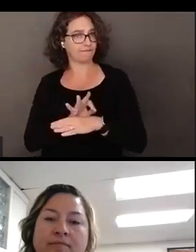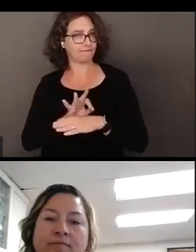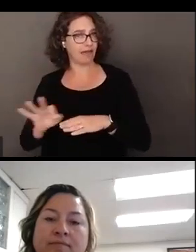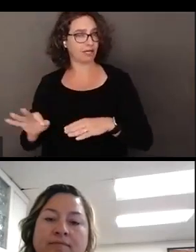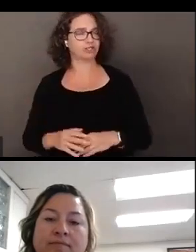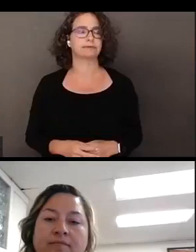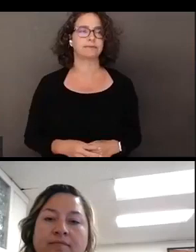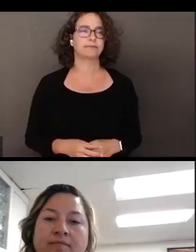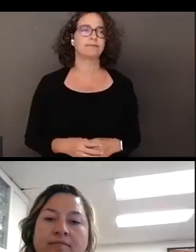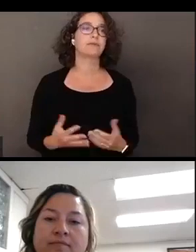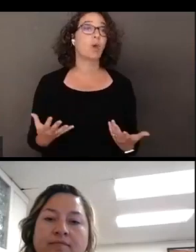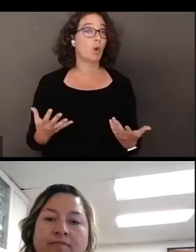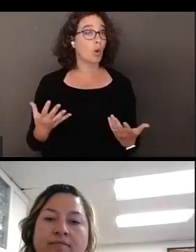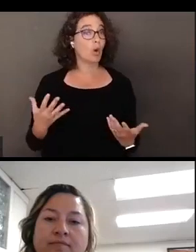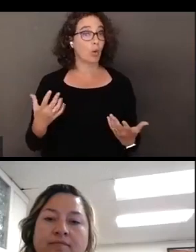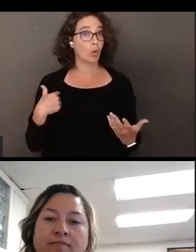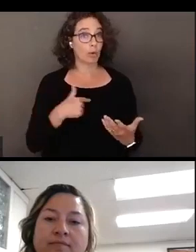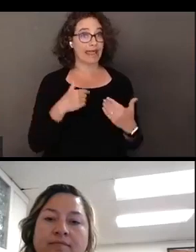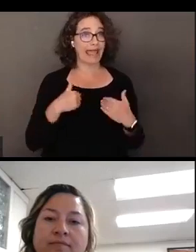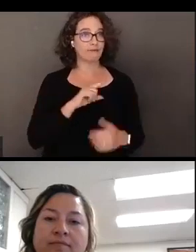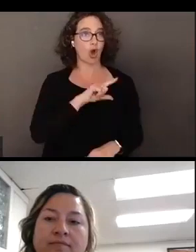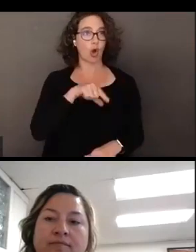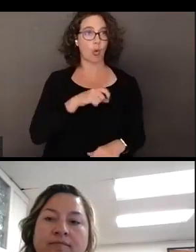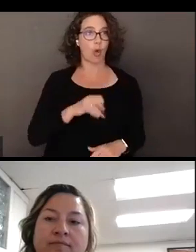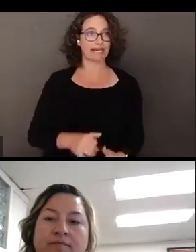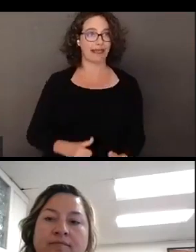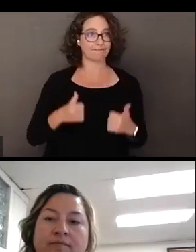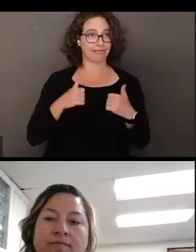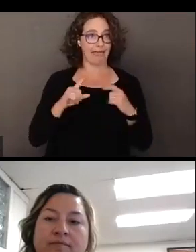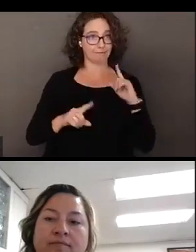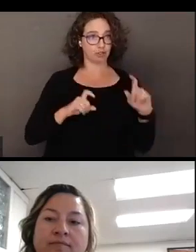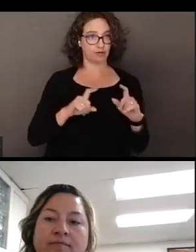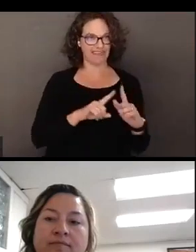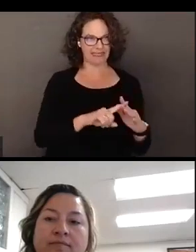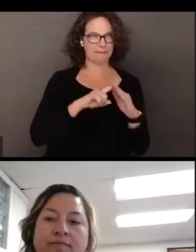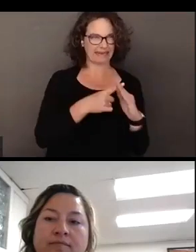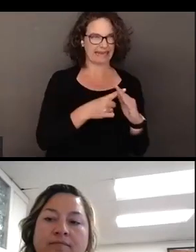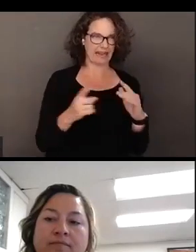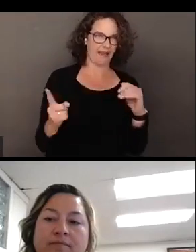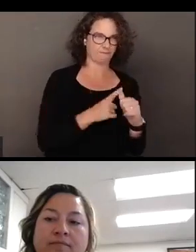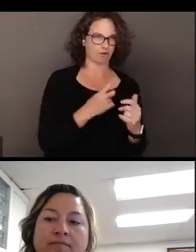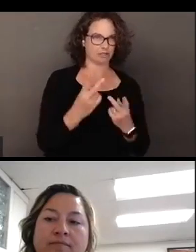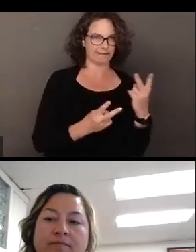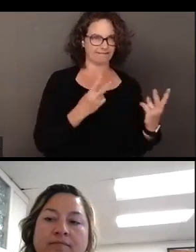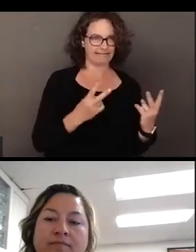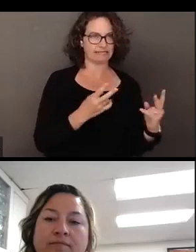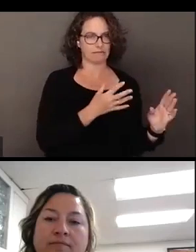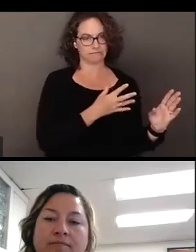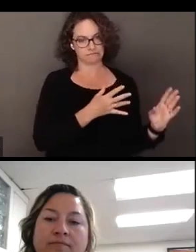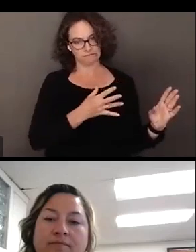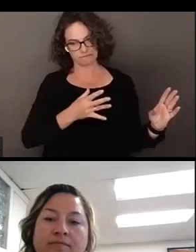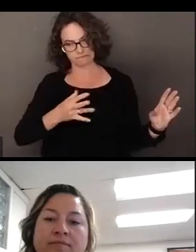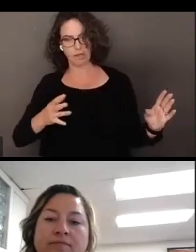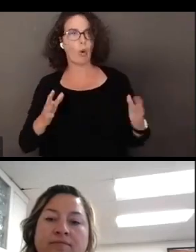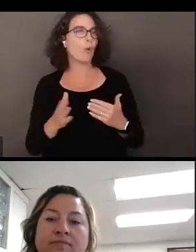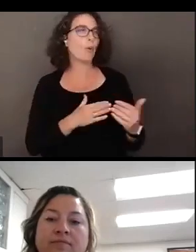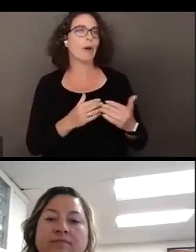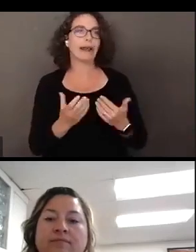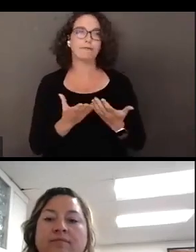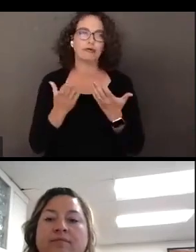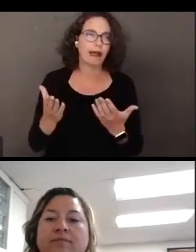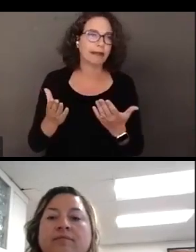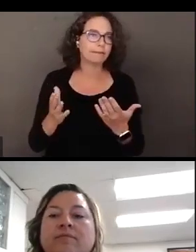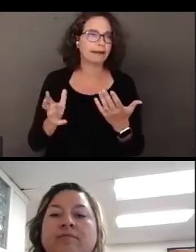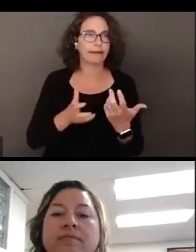a quality of life survey at the beginning, at that initial visit, and then afterwards, once whatever recommendations,